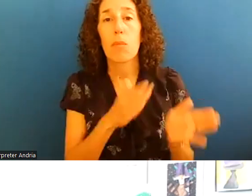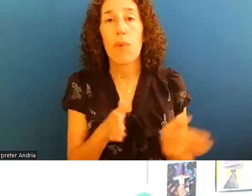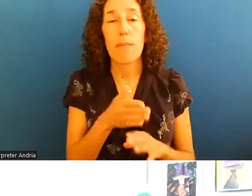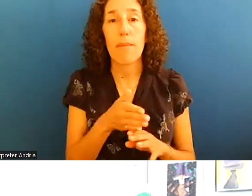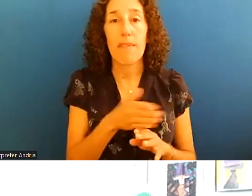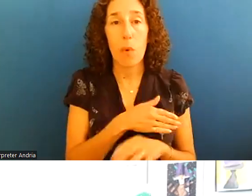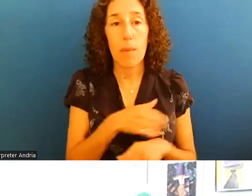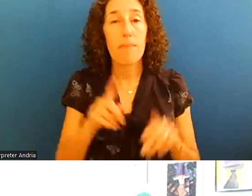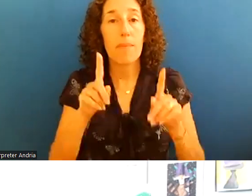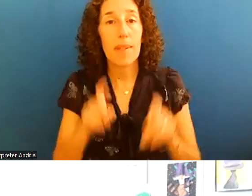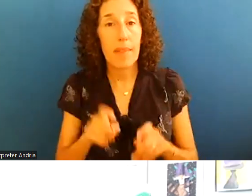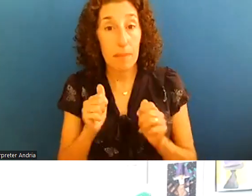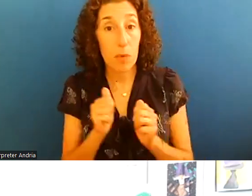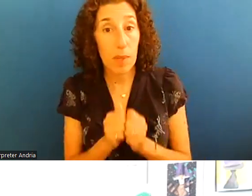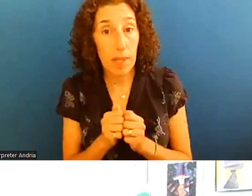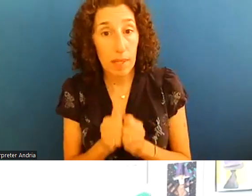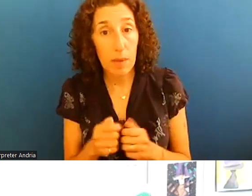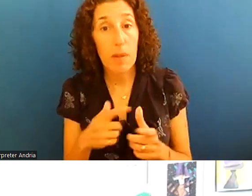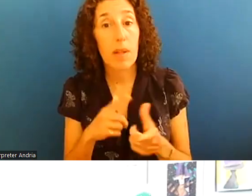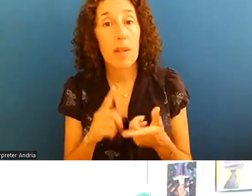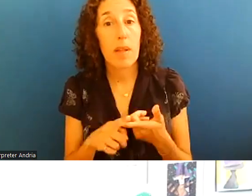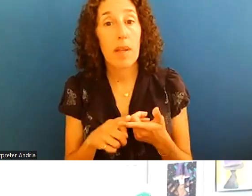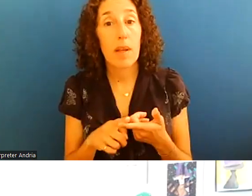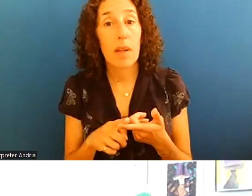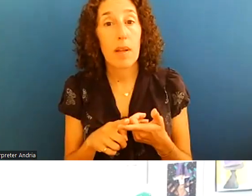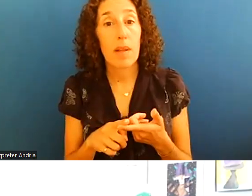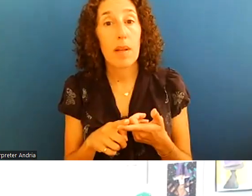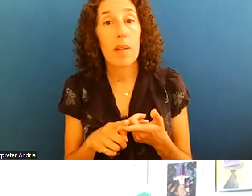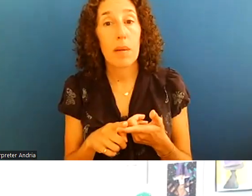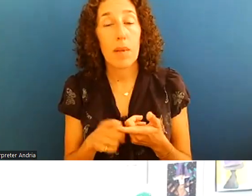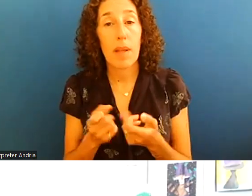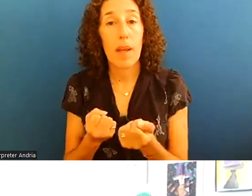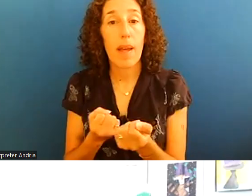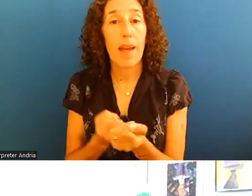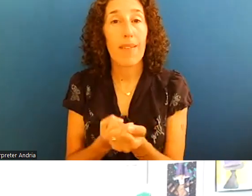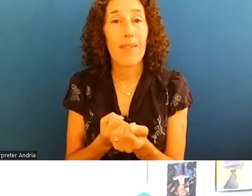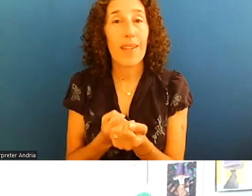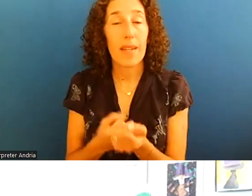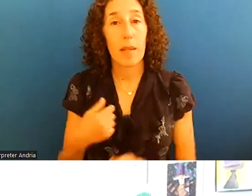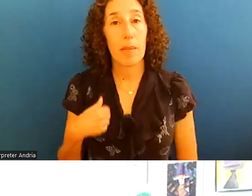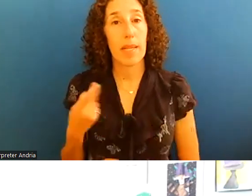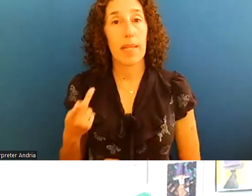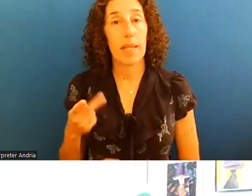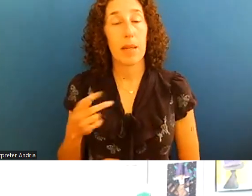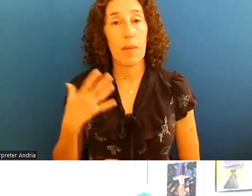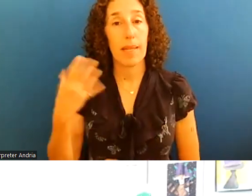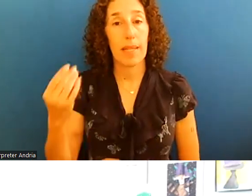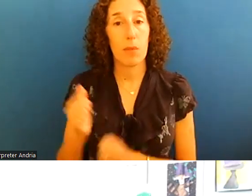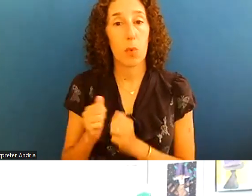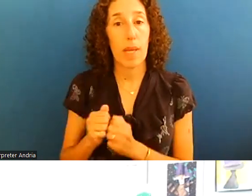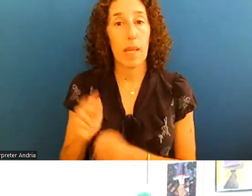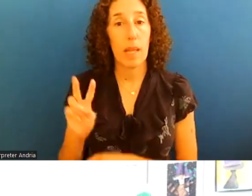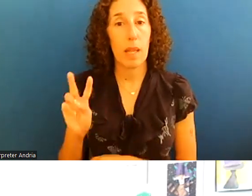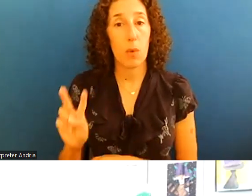then usually I kind of leave the advocate with the patient after the exam, because I'm over here packing evidence up, and they're really now taking over and doing